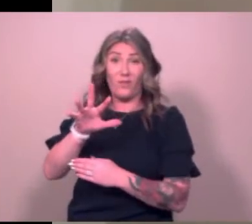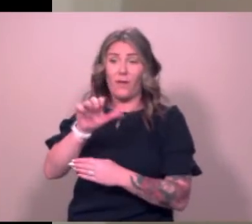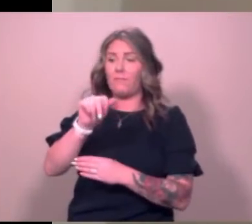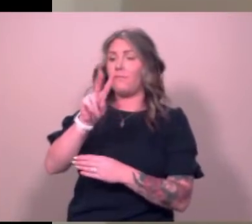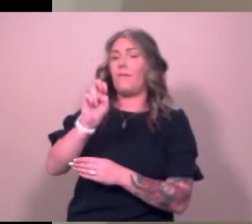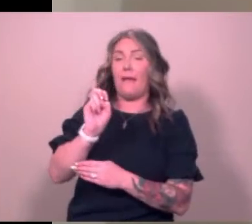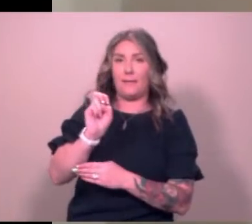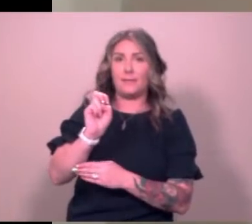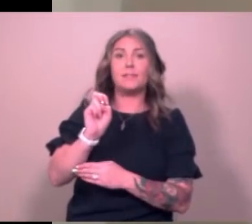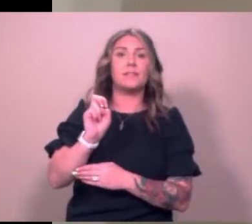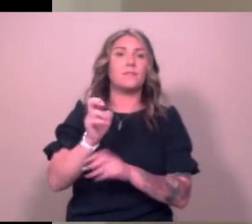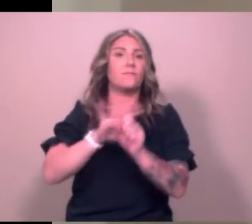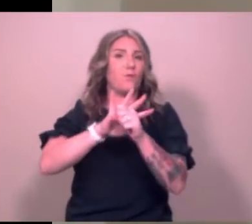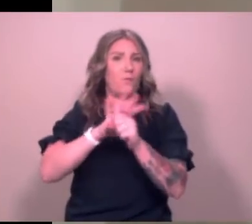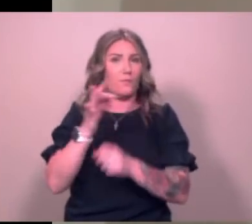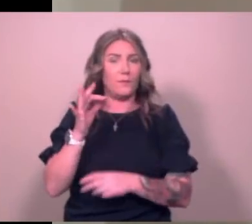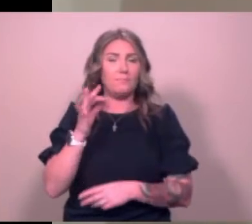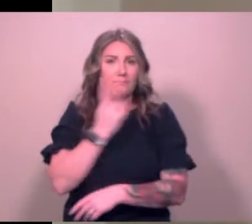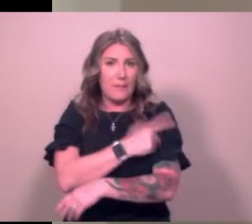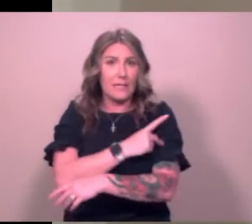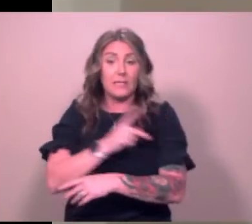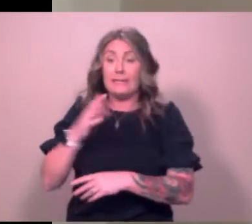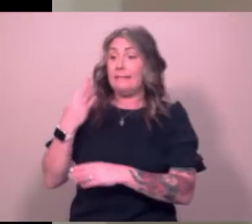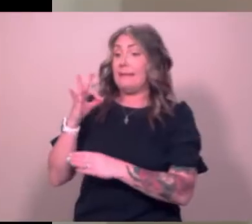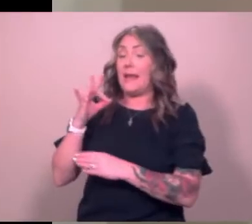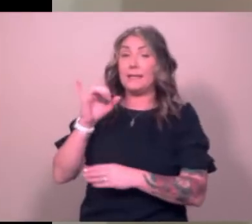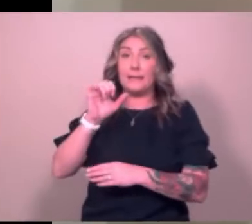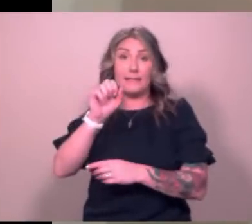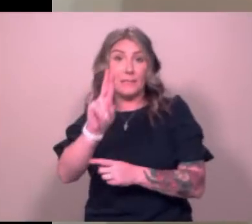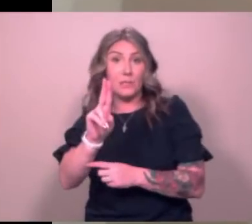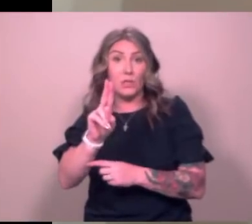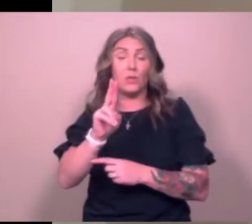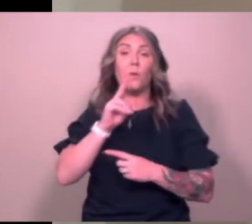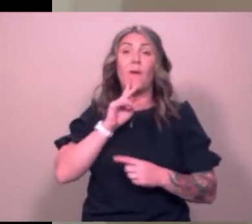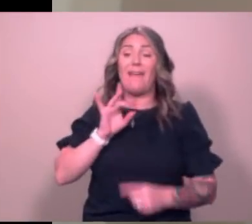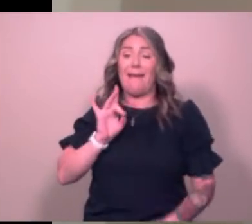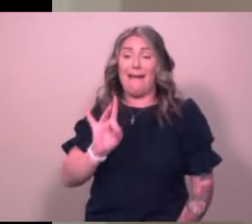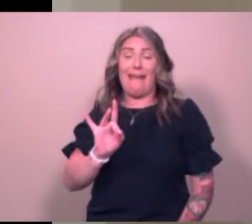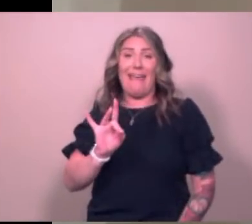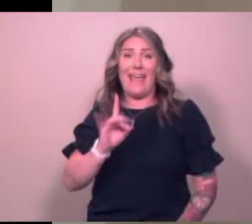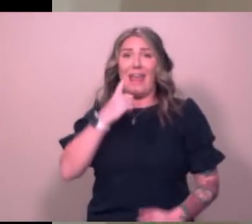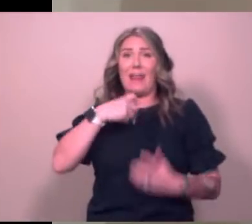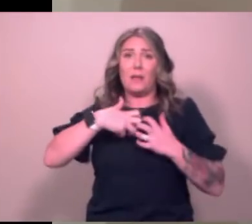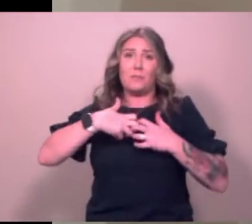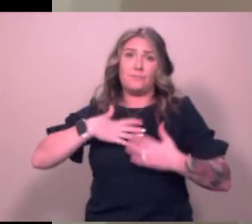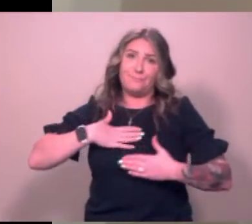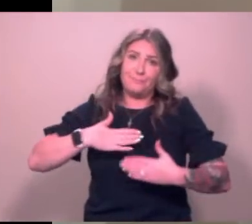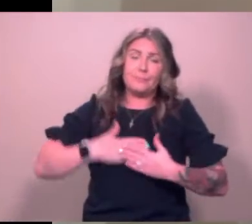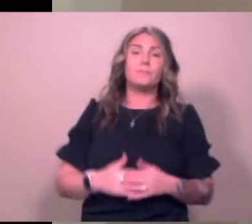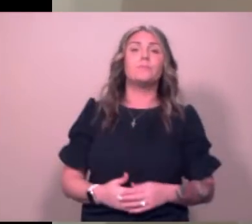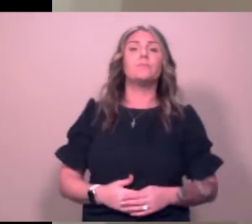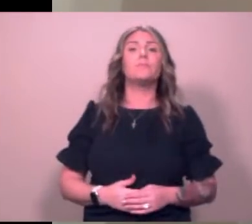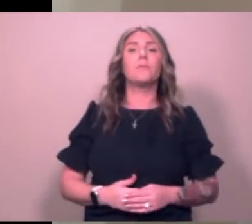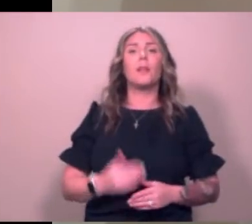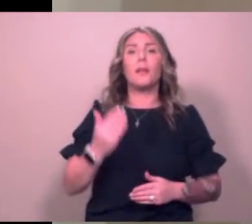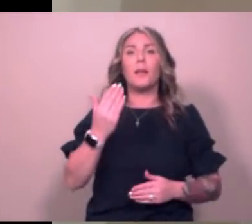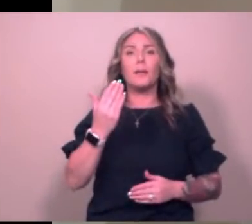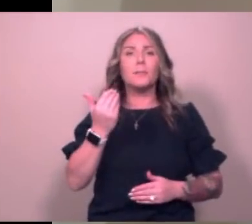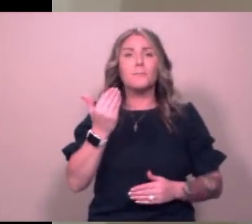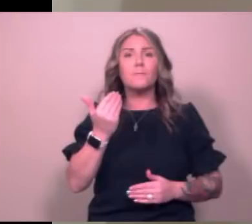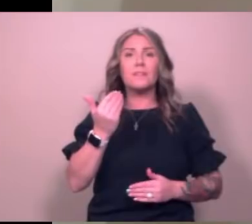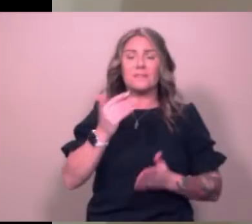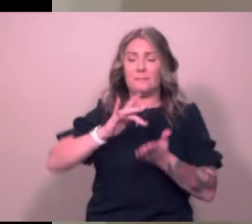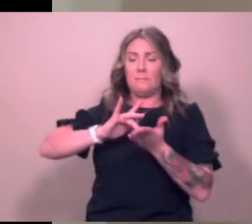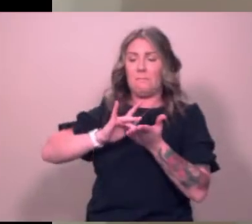active COVID patients. 19 are in the ICU, with 8 of them being ventilated. We have 15 on our medical